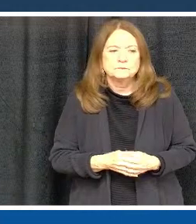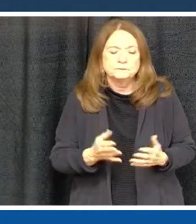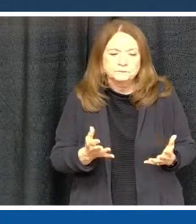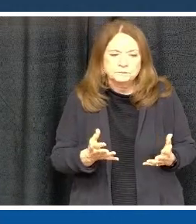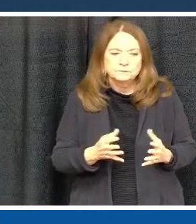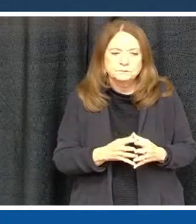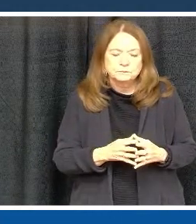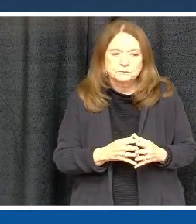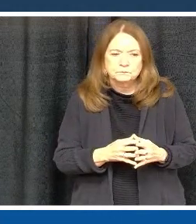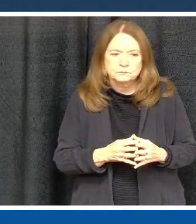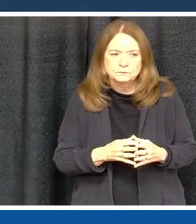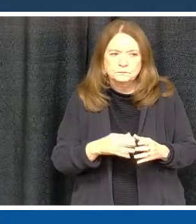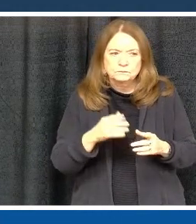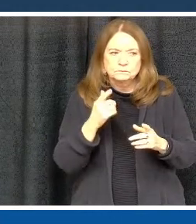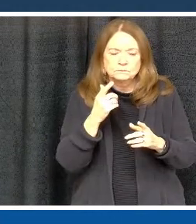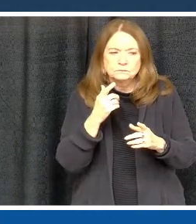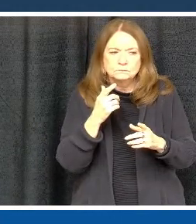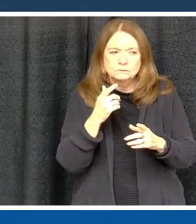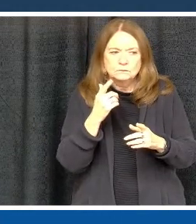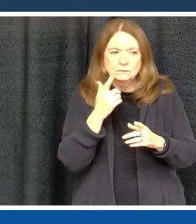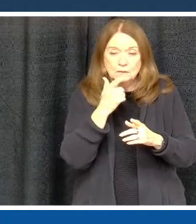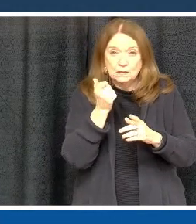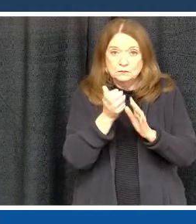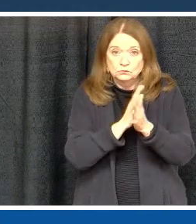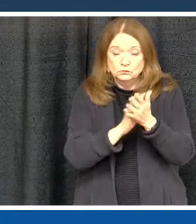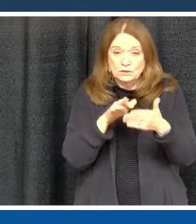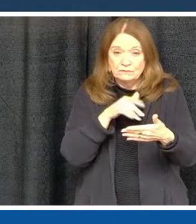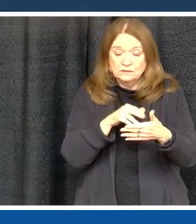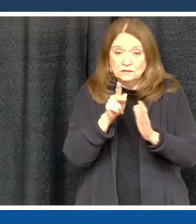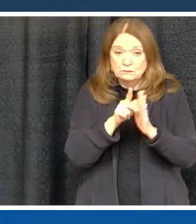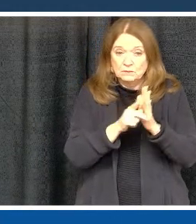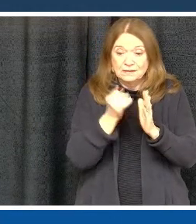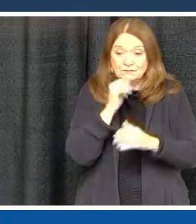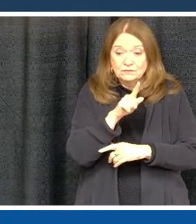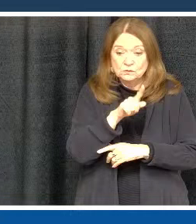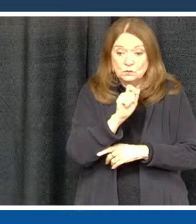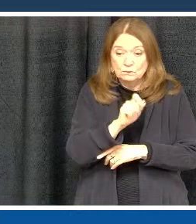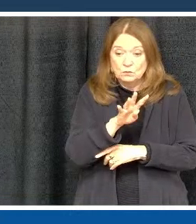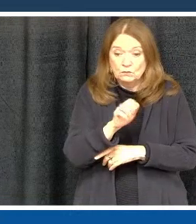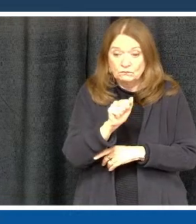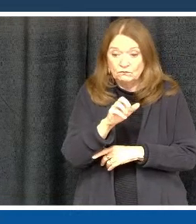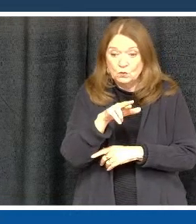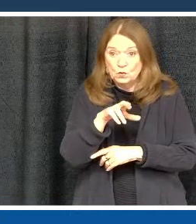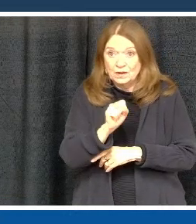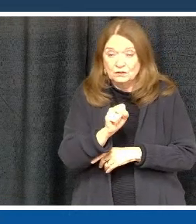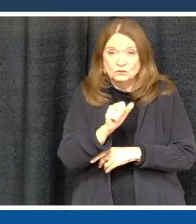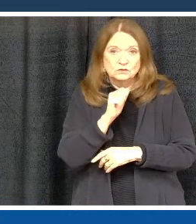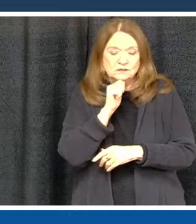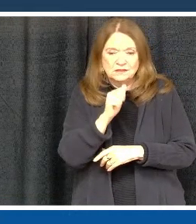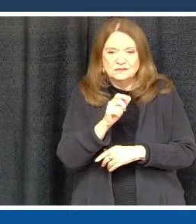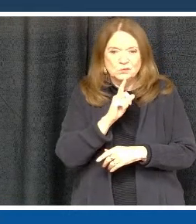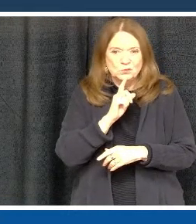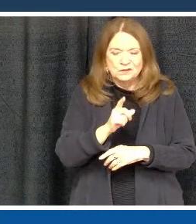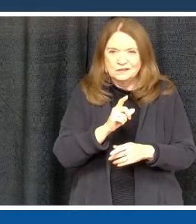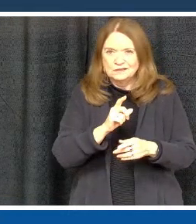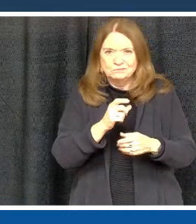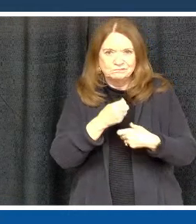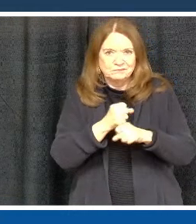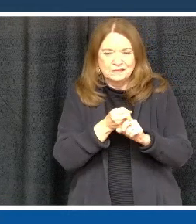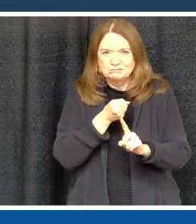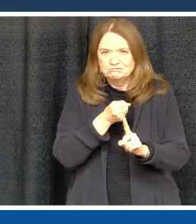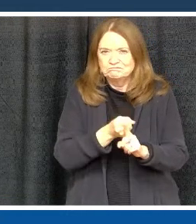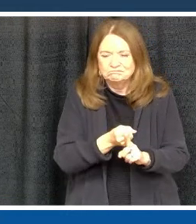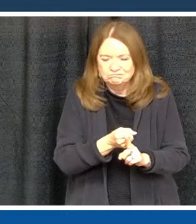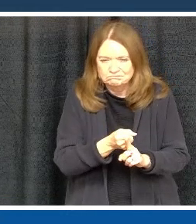Due to the traffic study policies, this 1.4 acres really doesn't tip the scales of the 17 additional